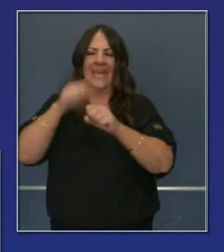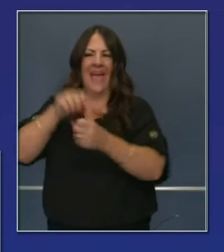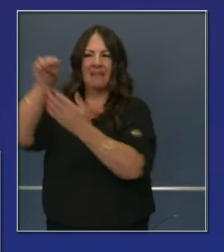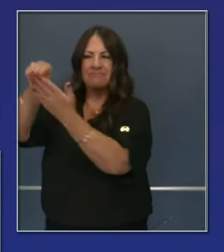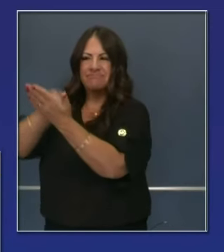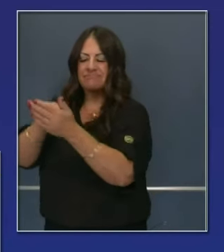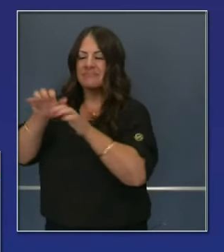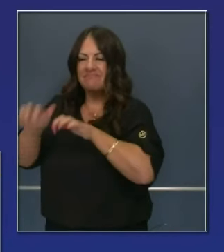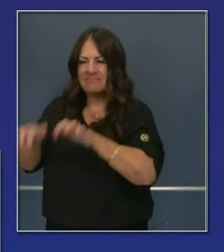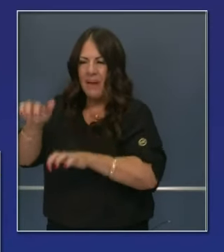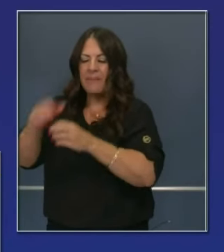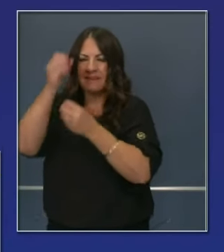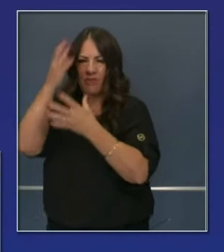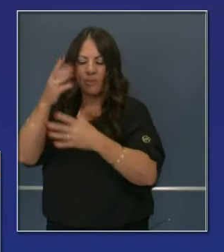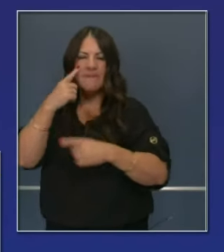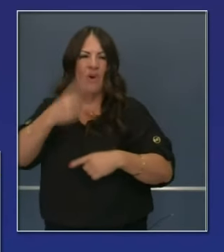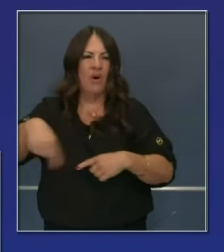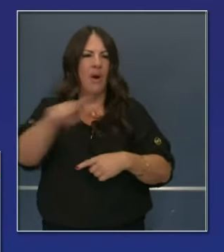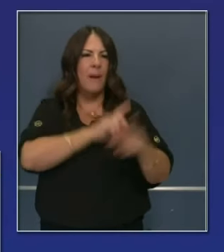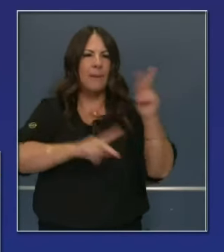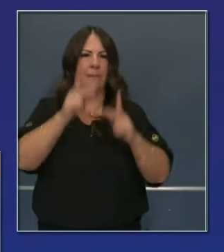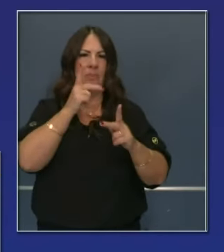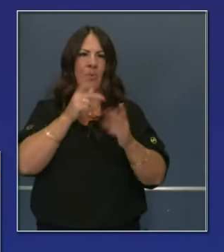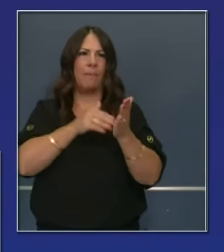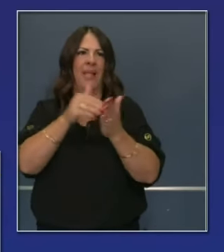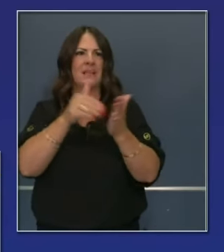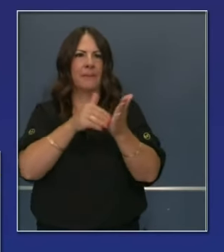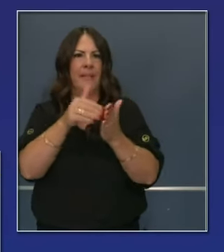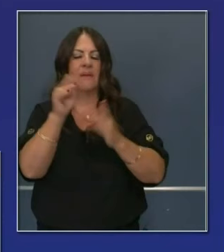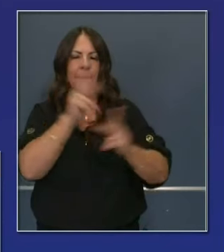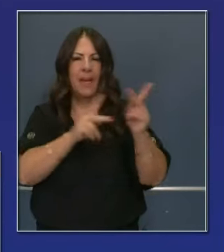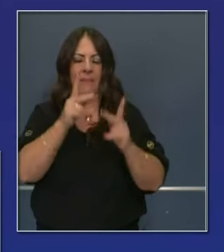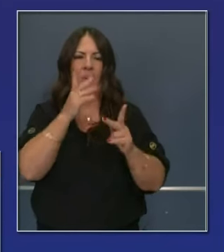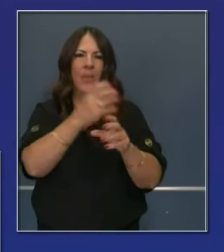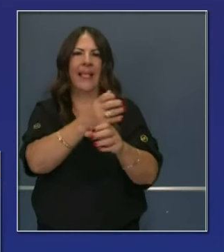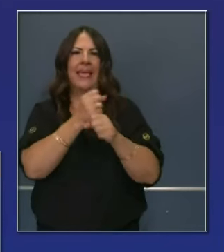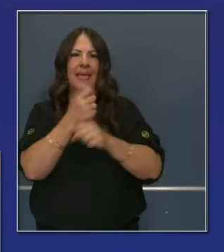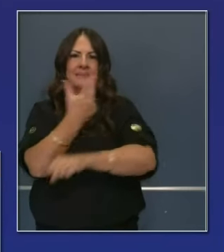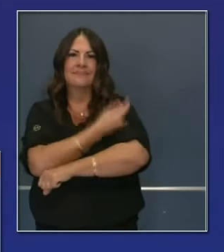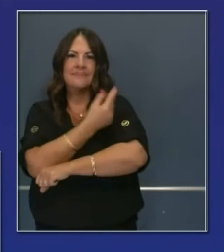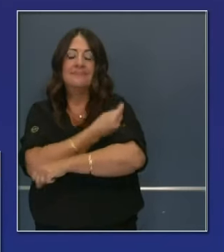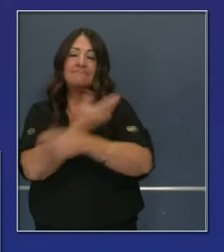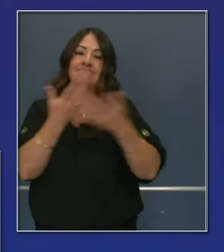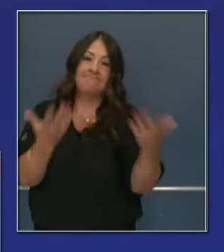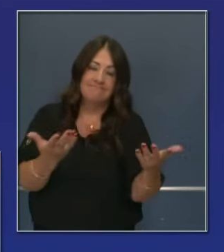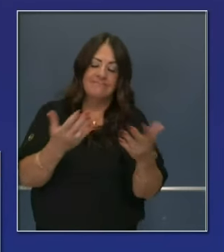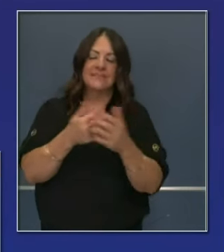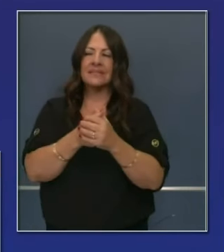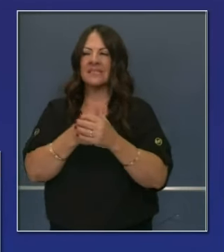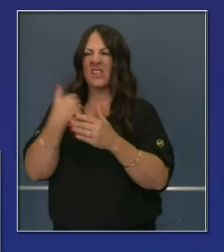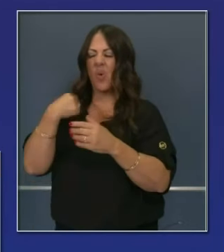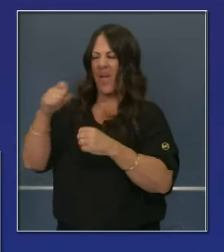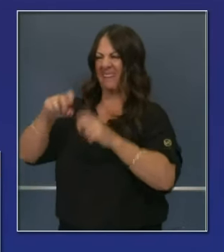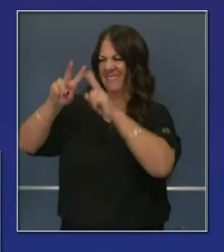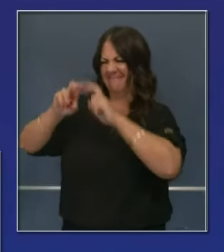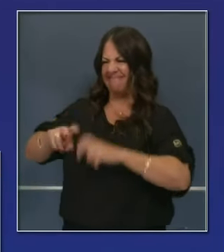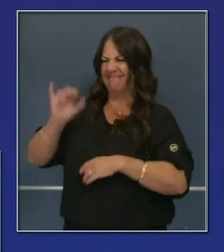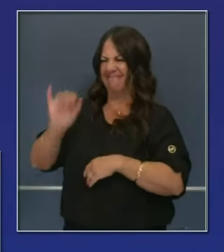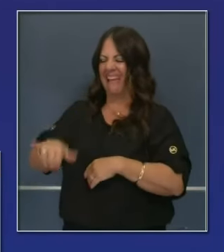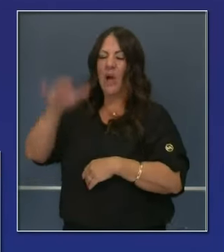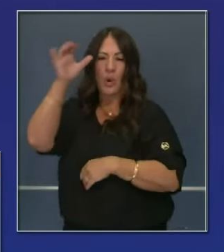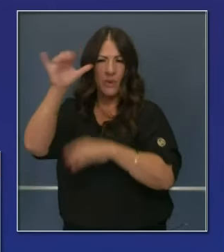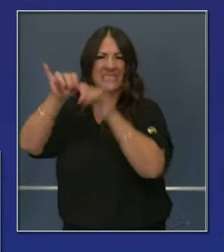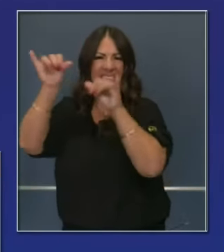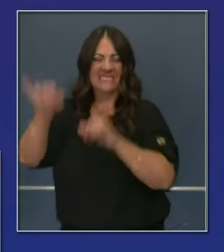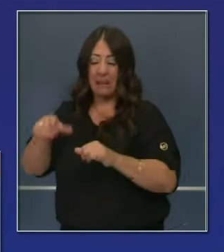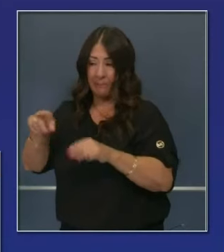really looking at the efficacy of the IT system itself, because obviously data